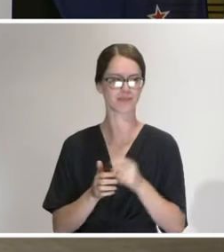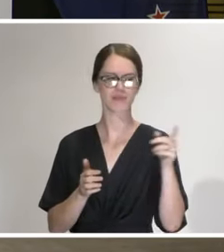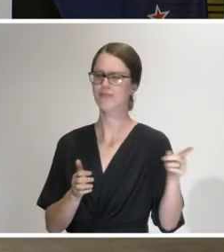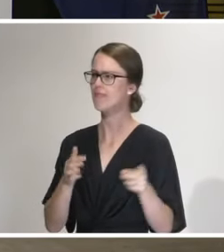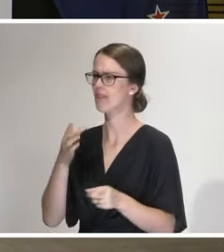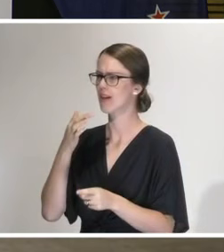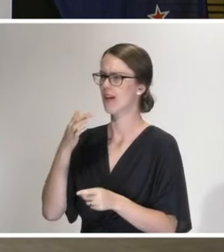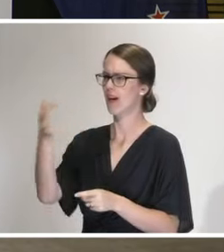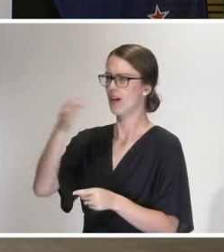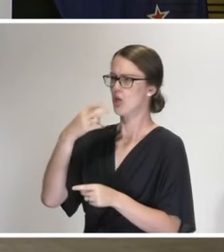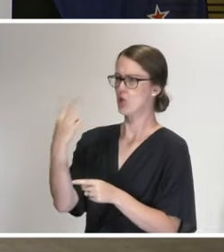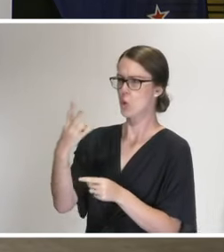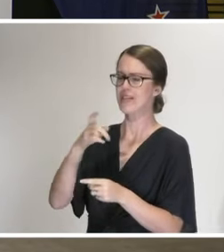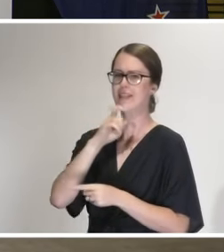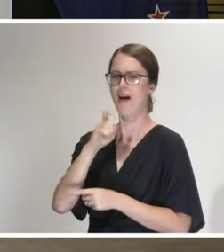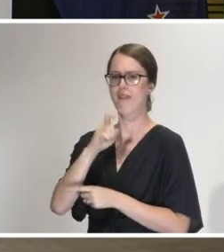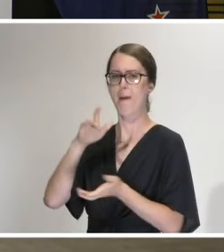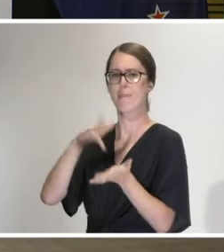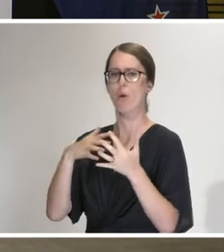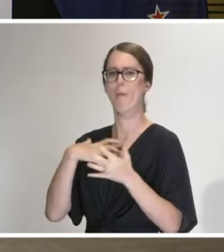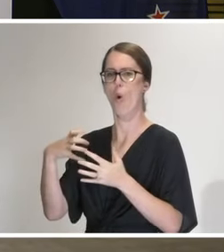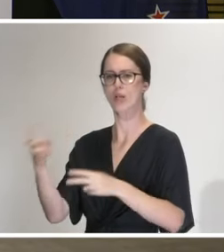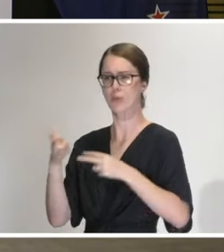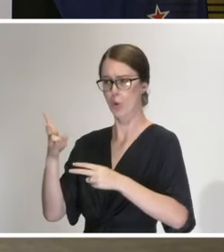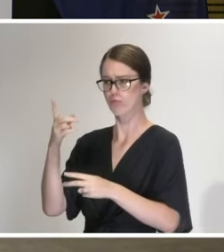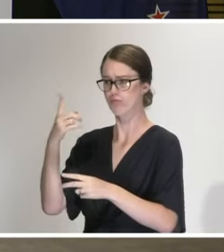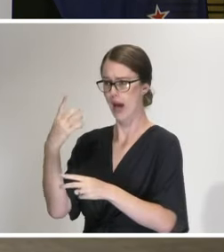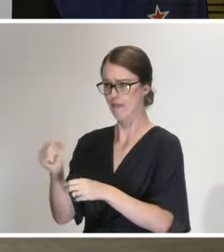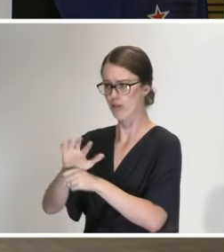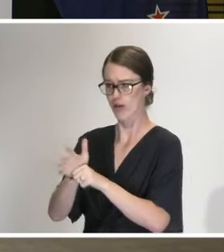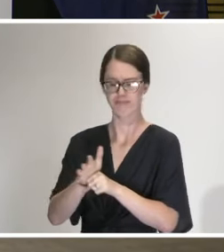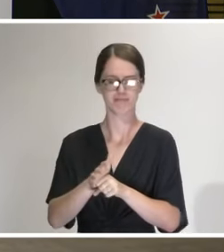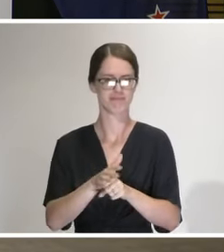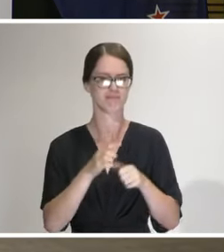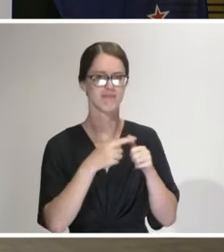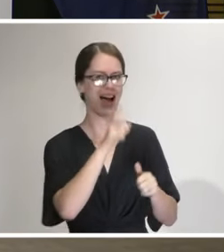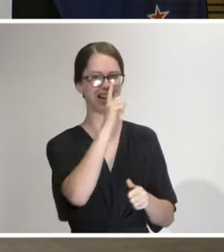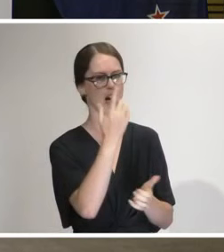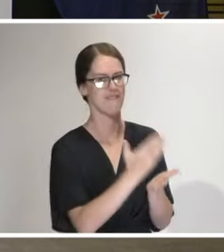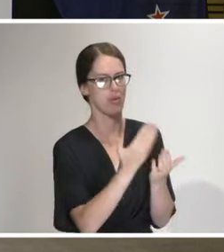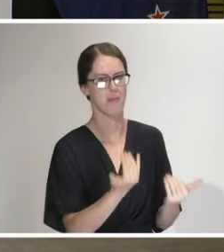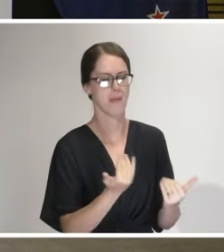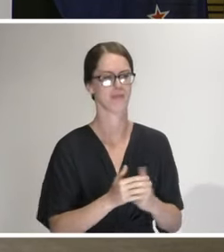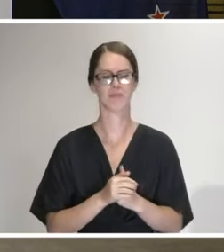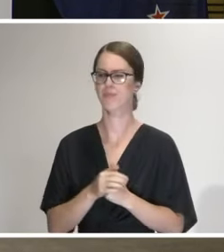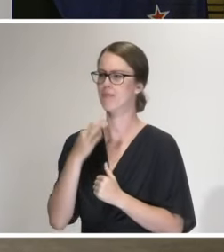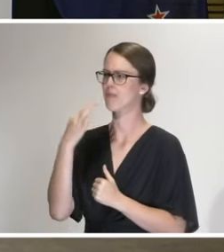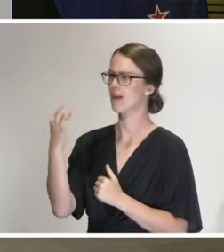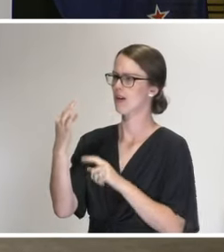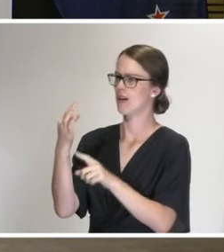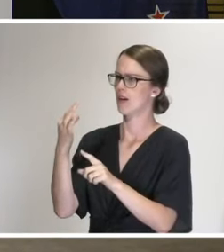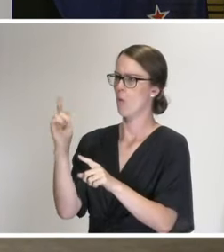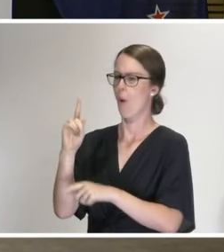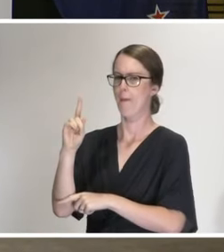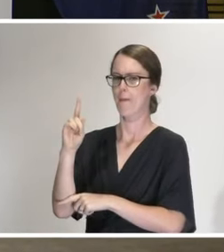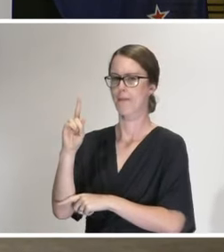Middlemore Hospital have tested positive for COVID-19? No, I can't confirm that. I don't have any details on that at this point. Dr. Bloomfield, what percentage of the